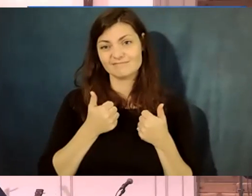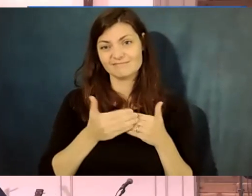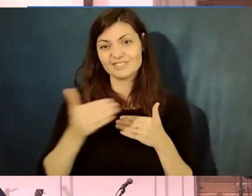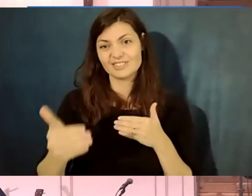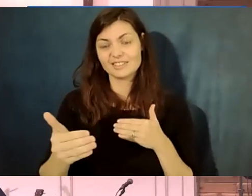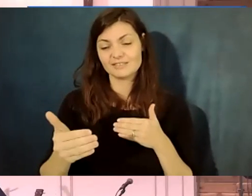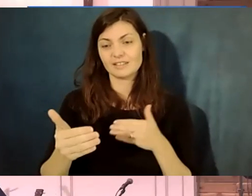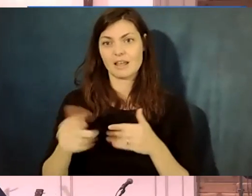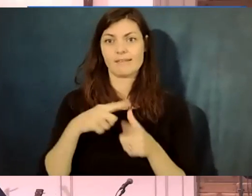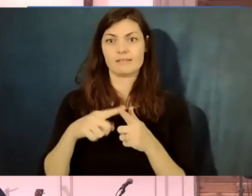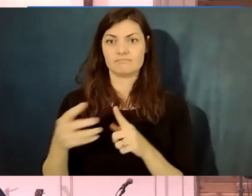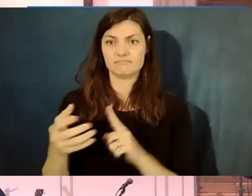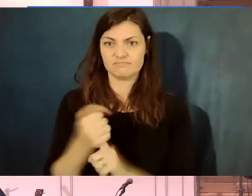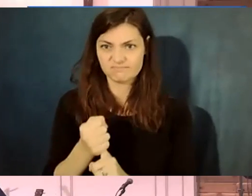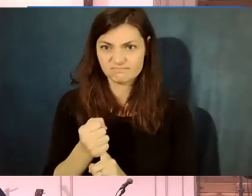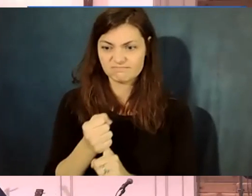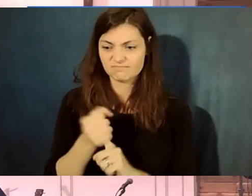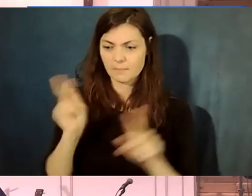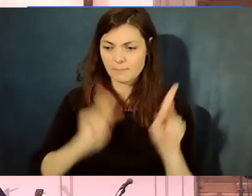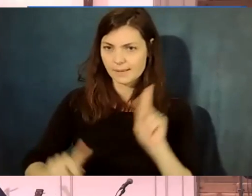snare of people